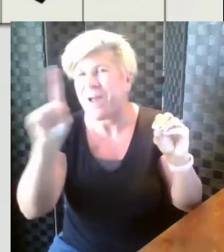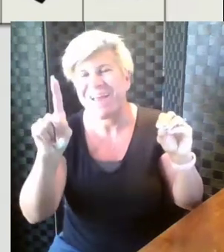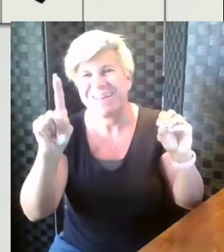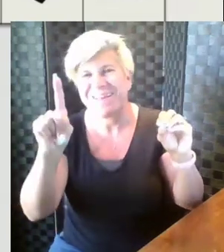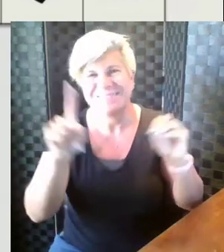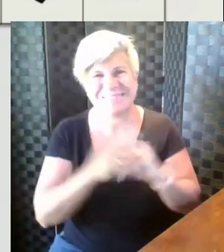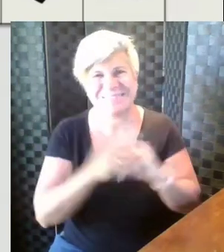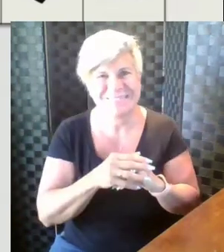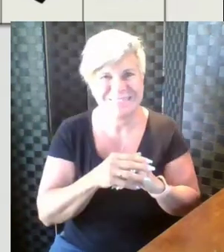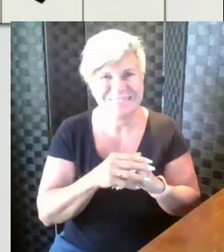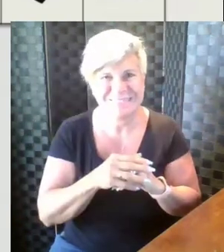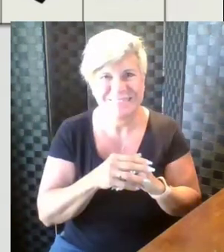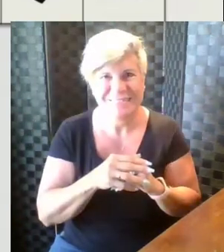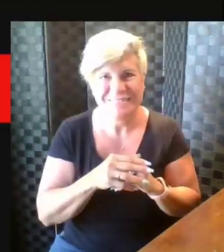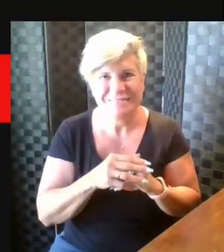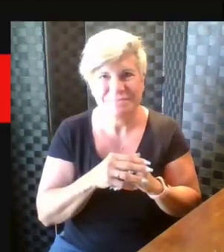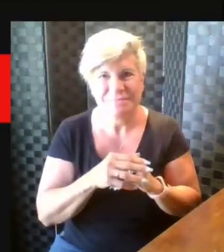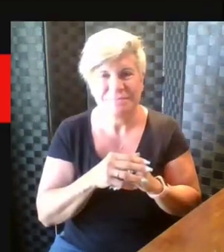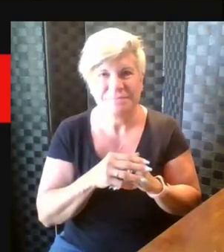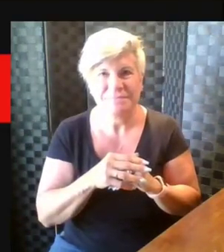1.